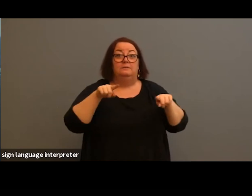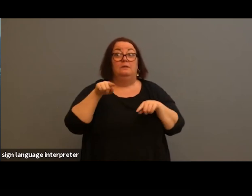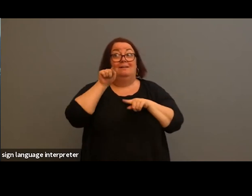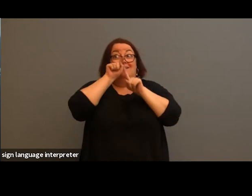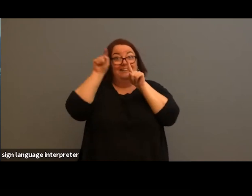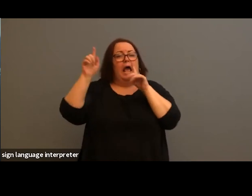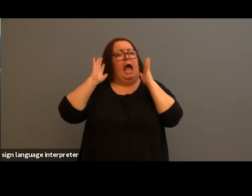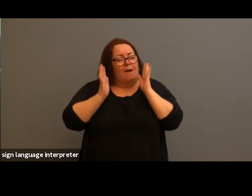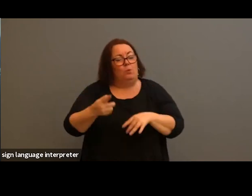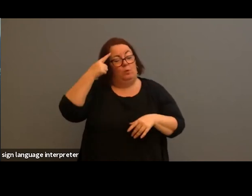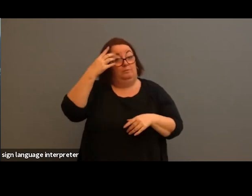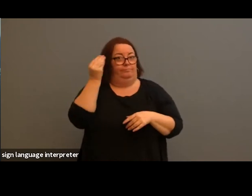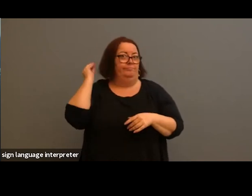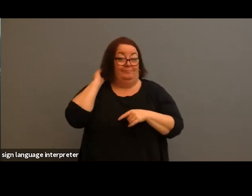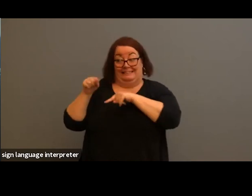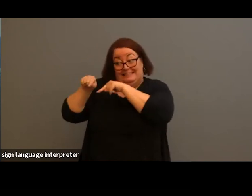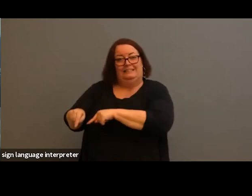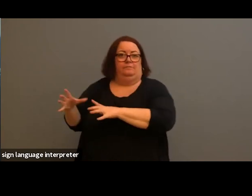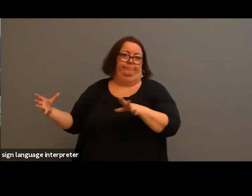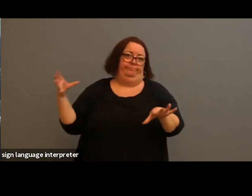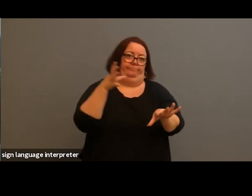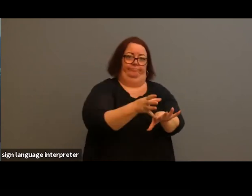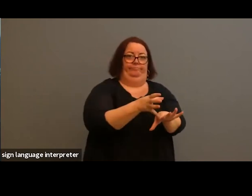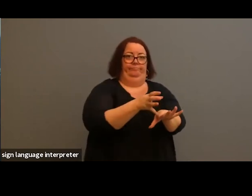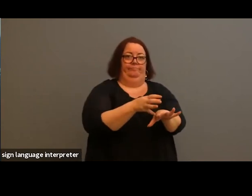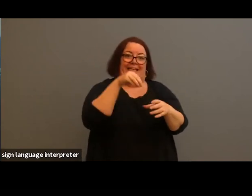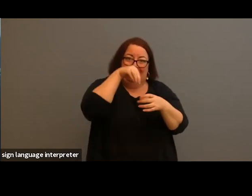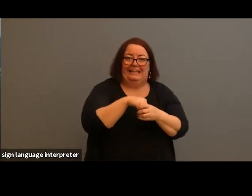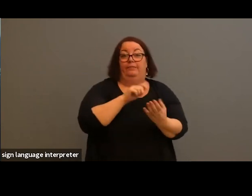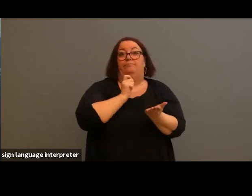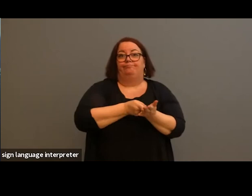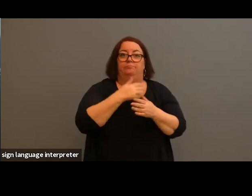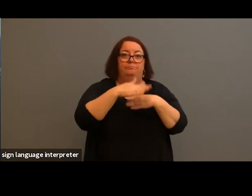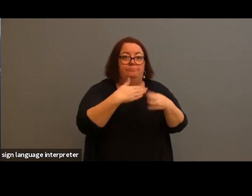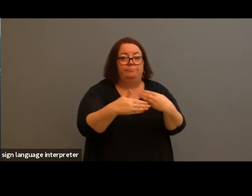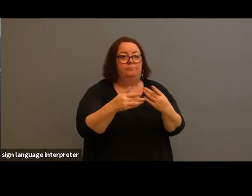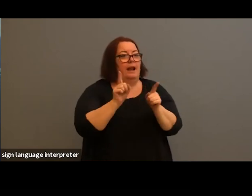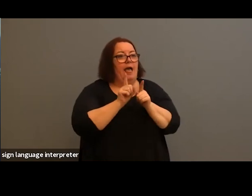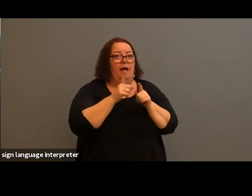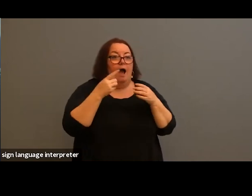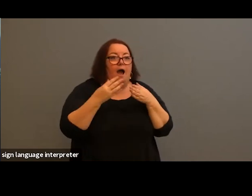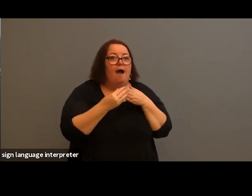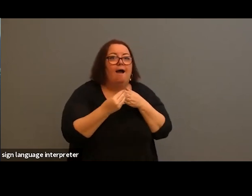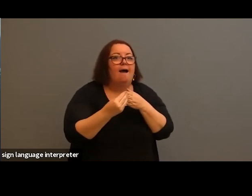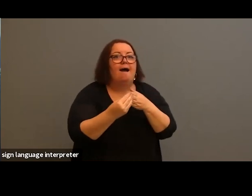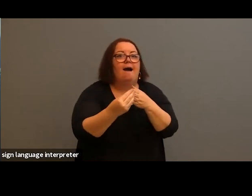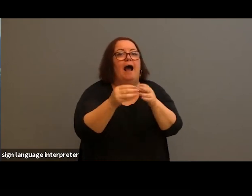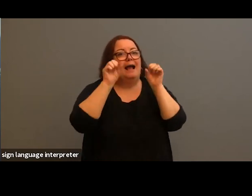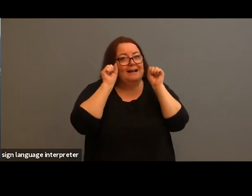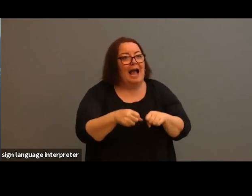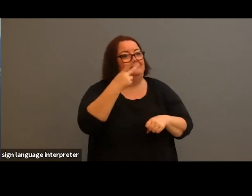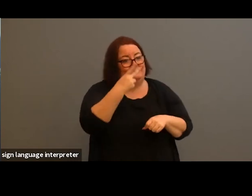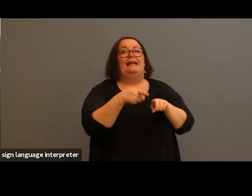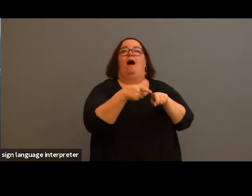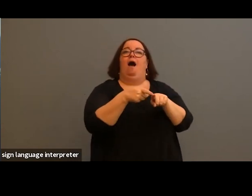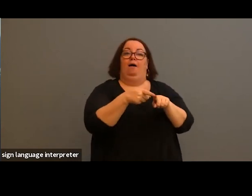is accessibility. We've seen and we've learned also a lot from the US experience, which as was said also were